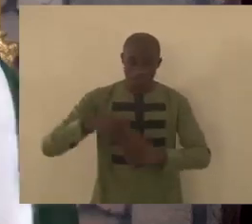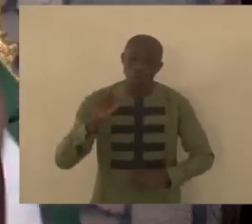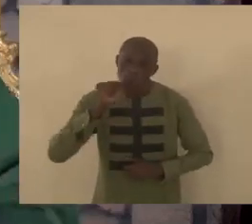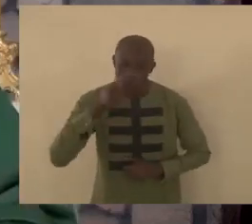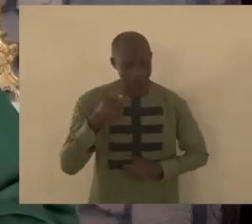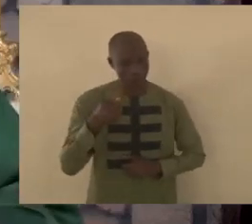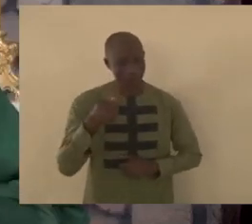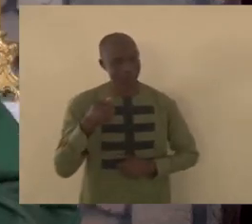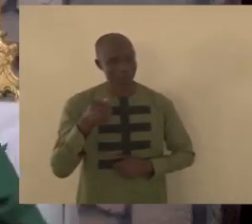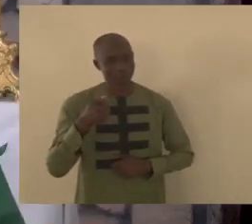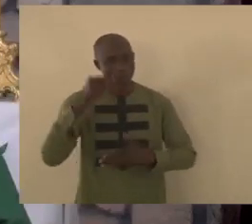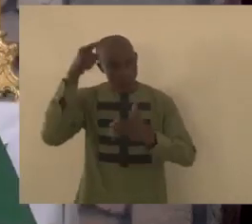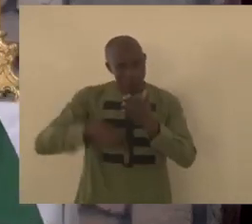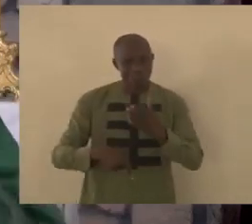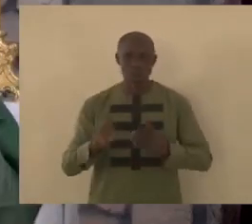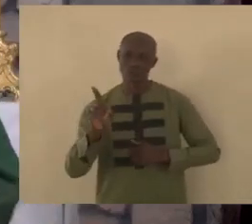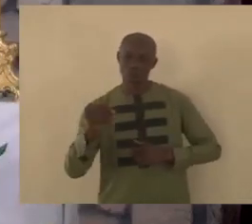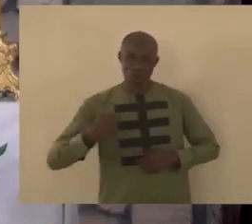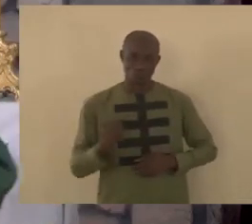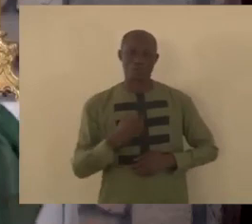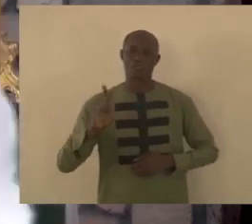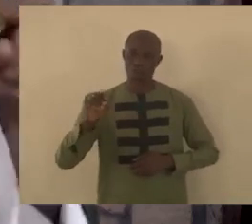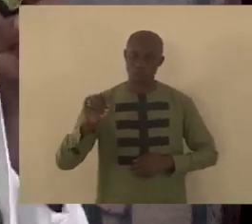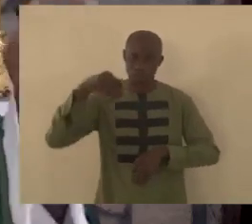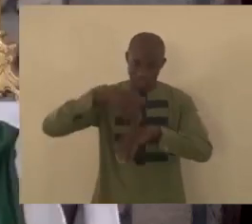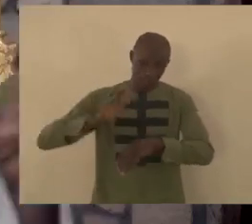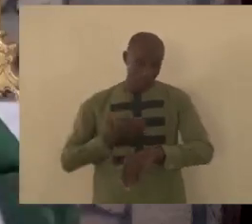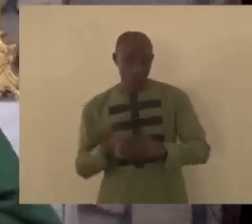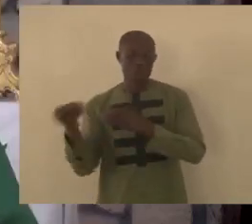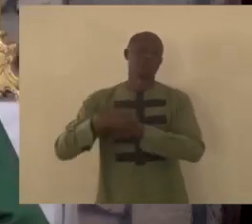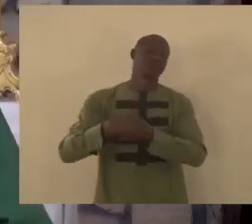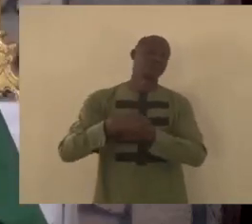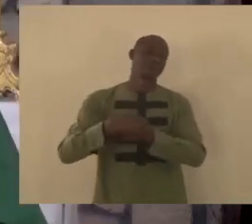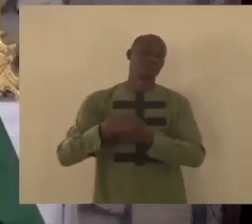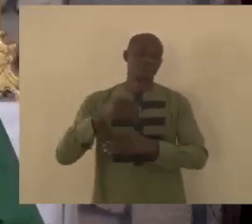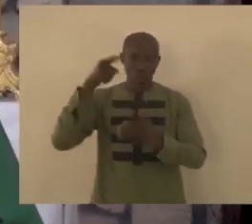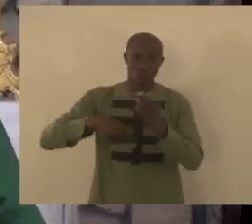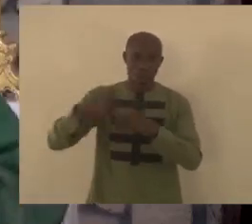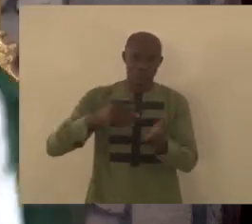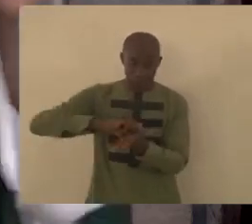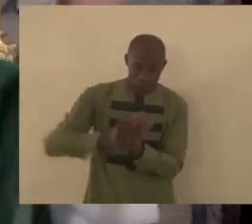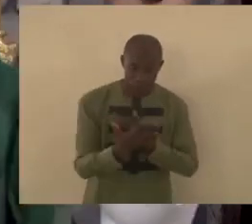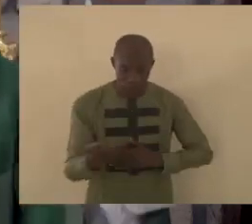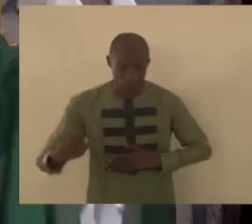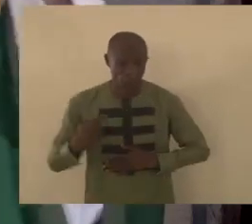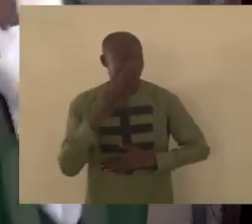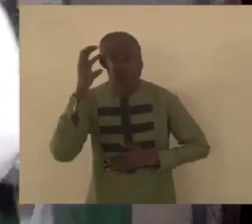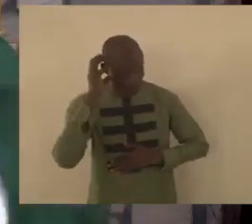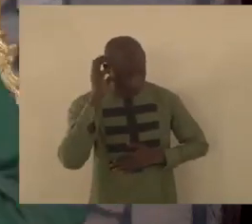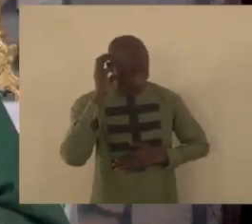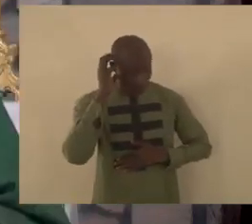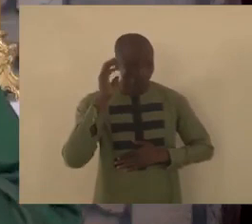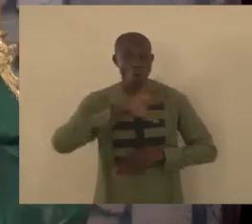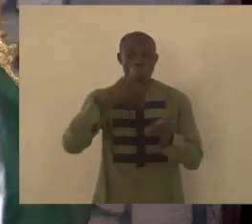go out tomorrow, what do we do at our various offices? What about all those things that we